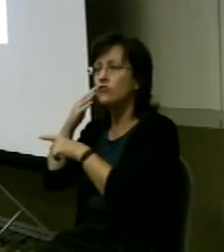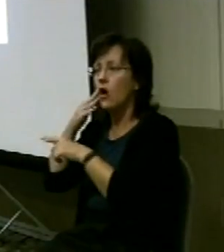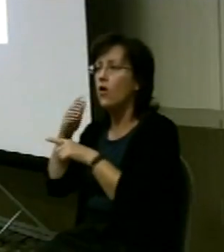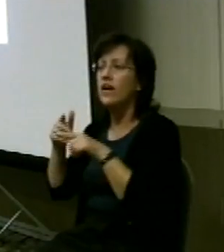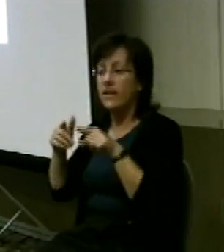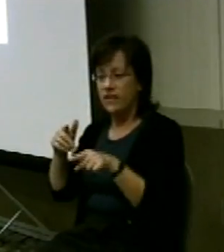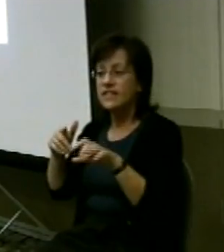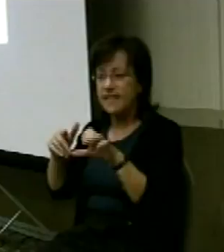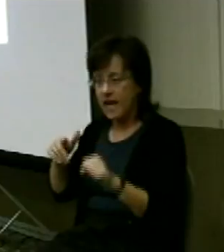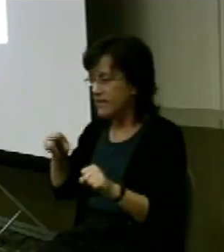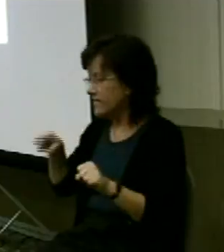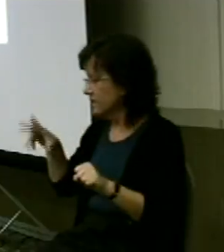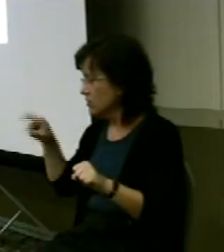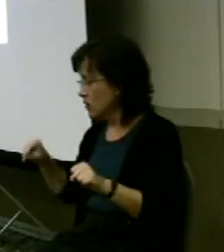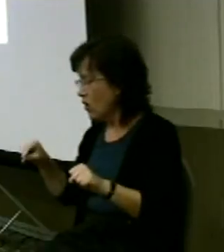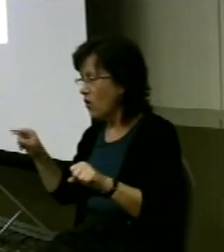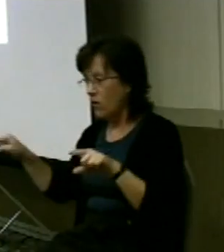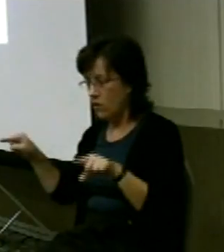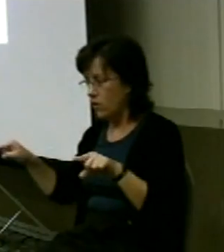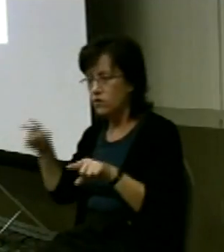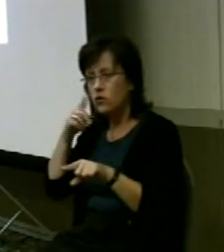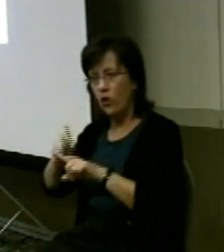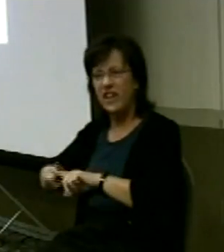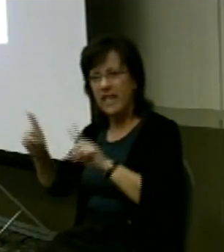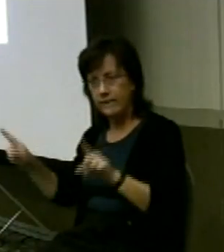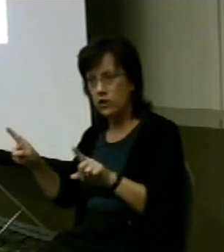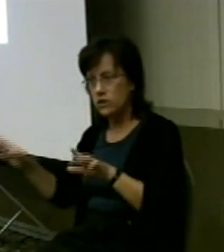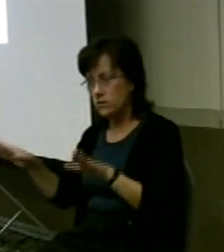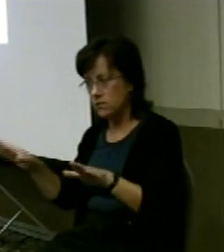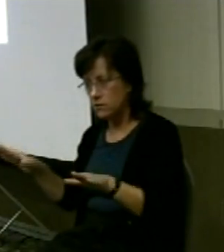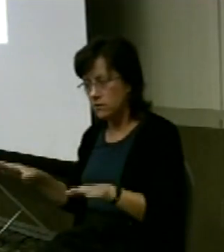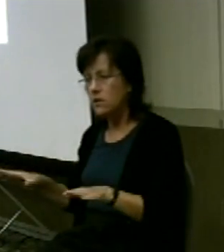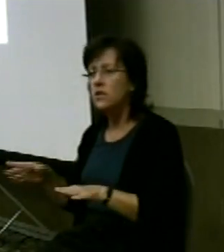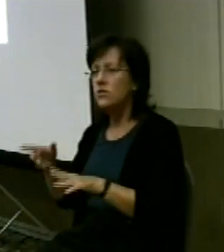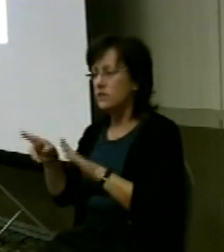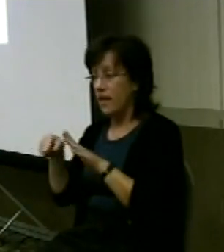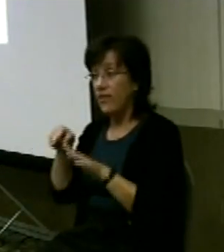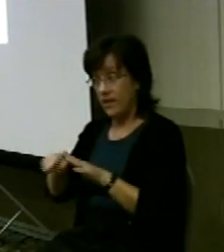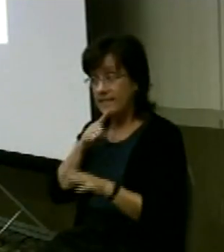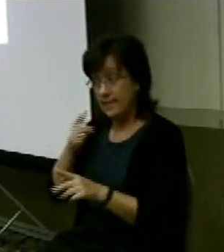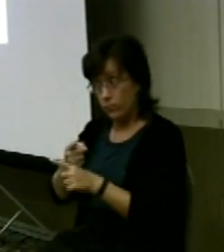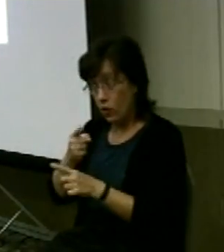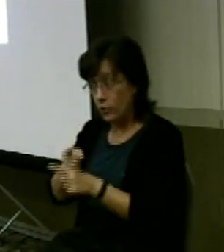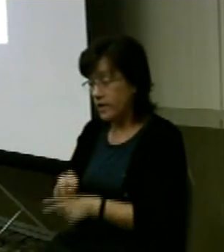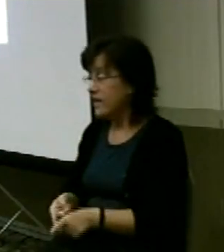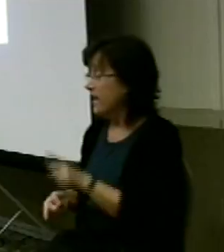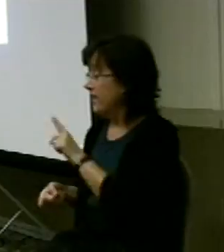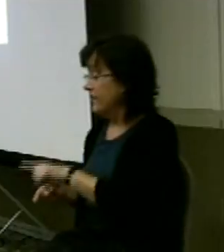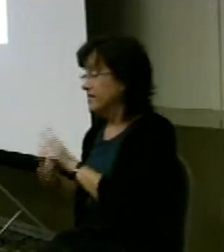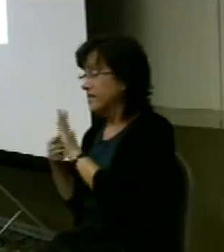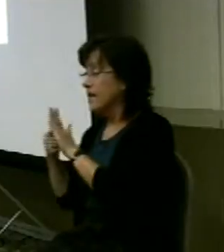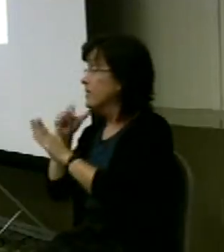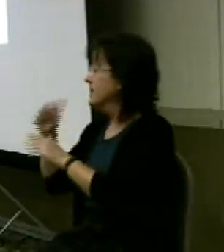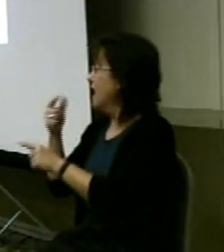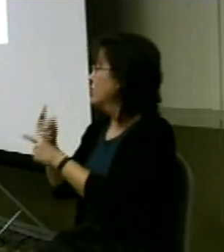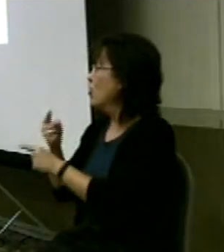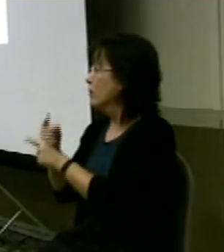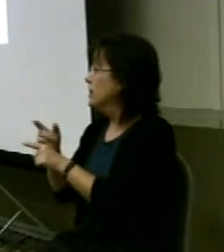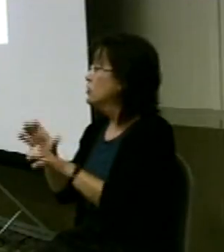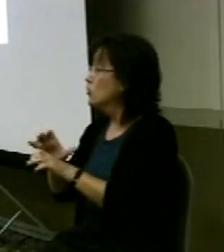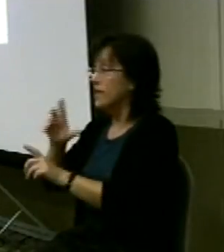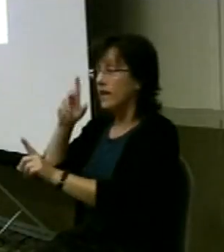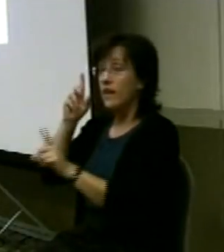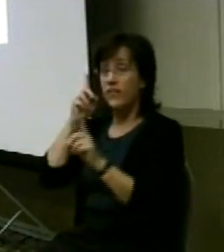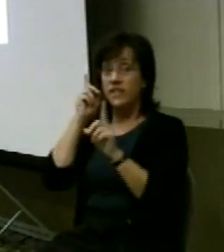an example, but sometimes you have to say this is an example of what is appropriate, this is an example of what's not appropriate. So it's just like doing the target behavior